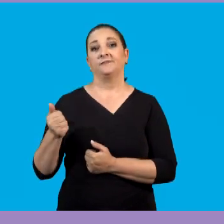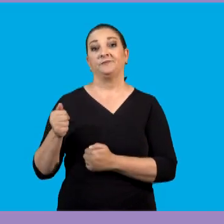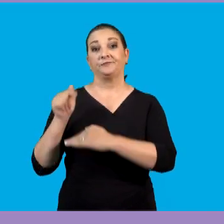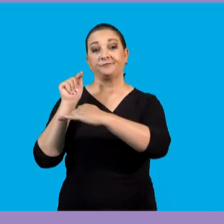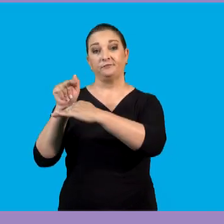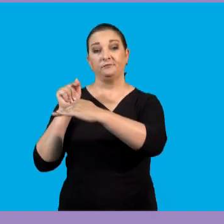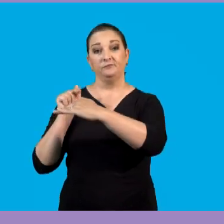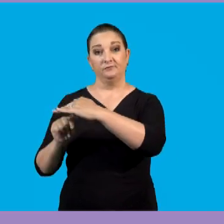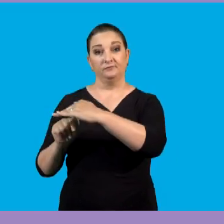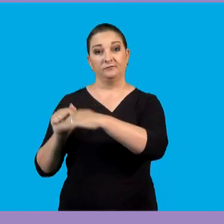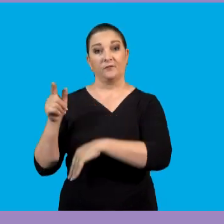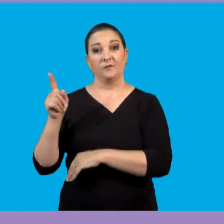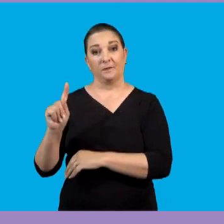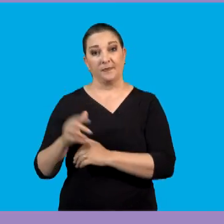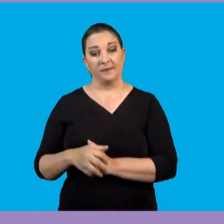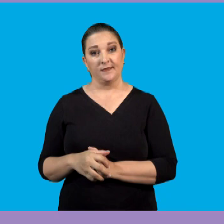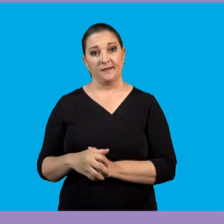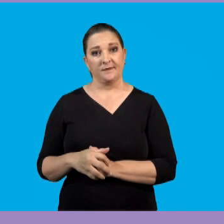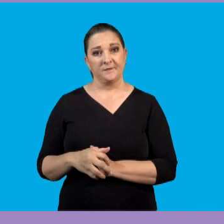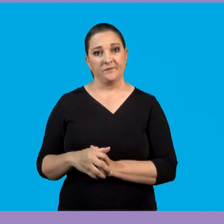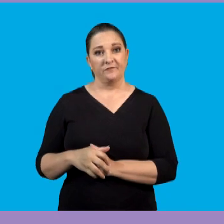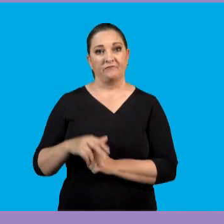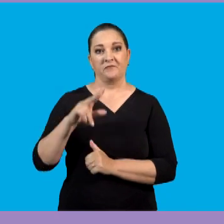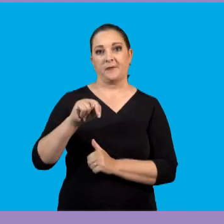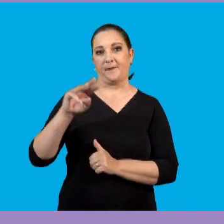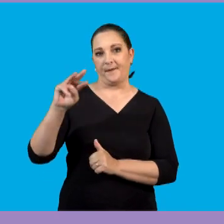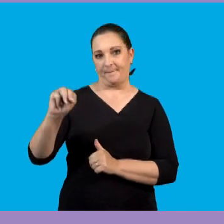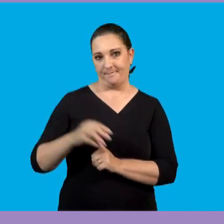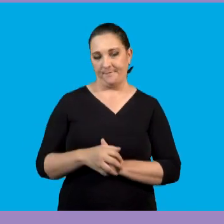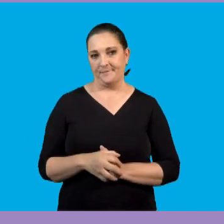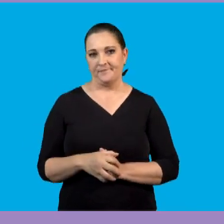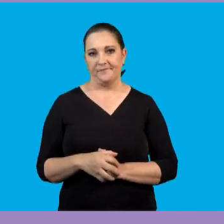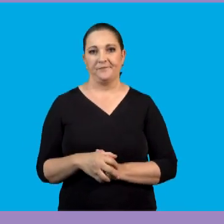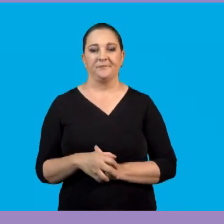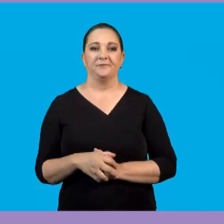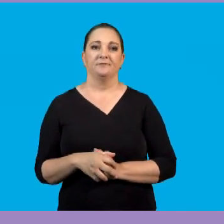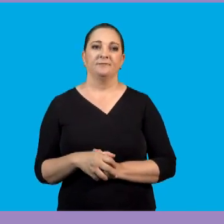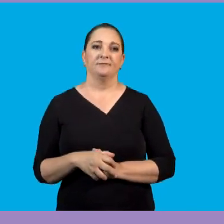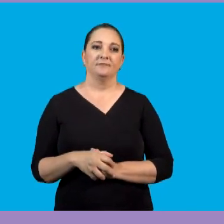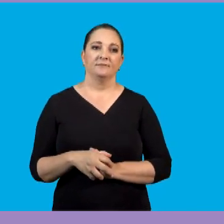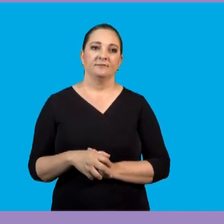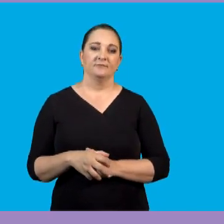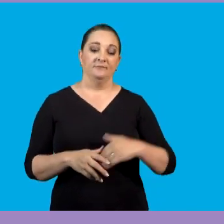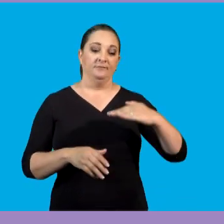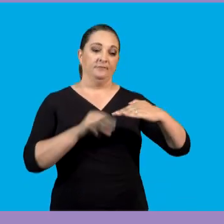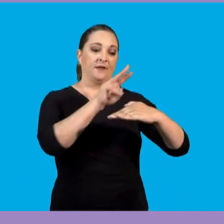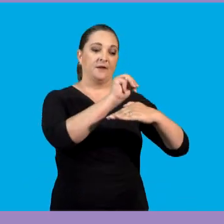and we are going to divide this by NM.